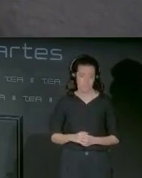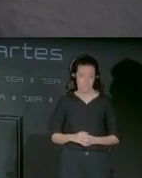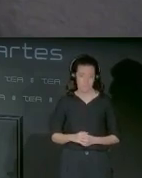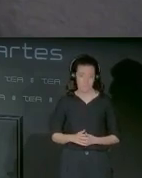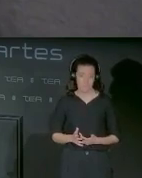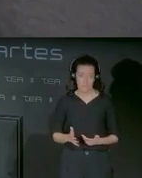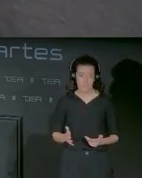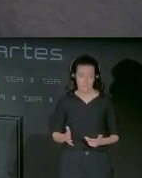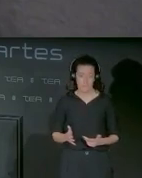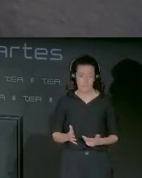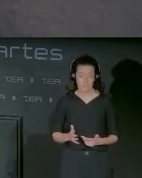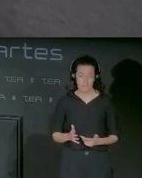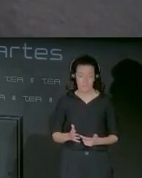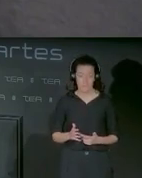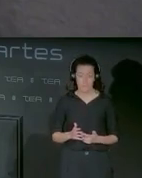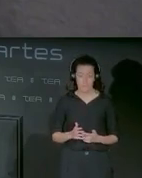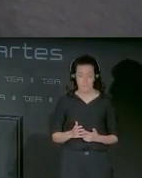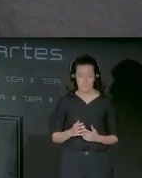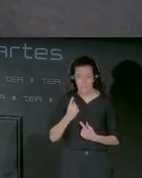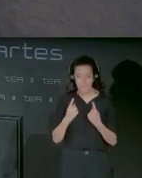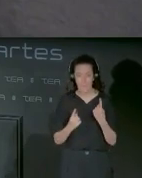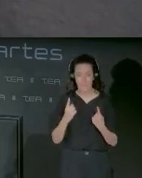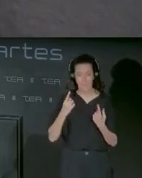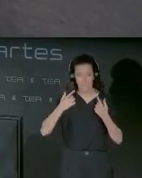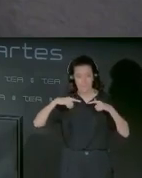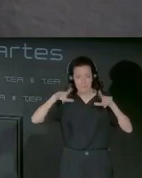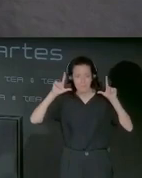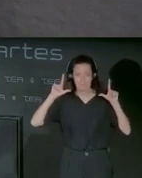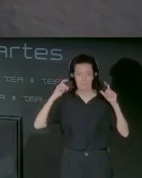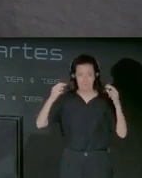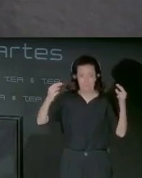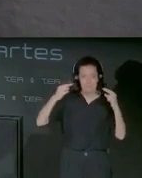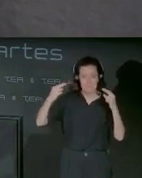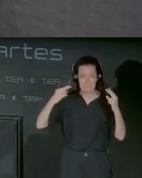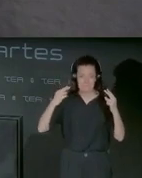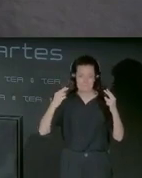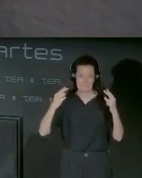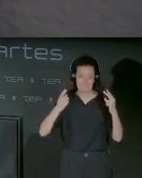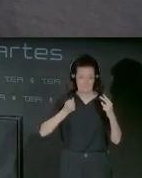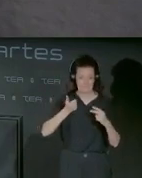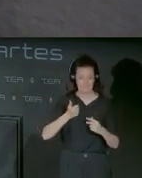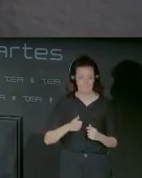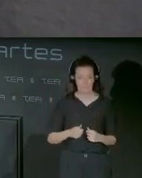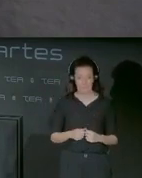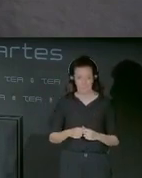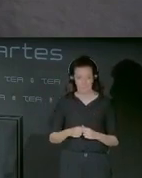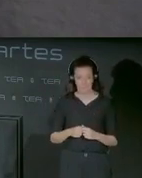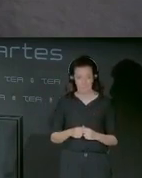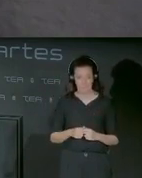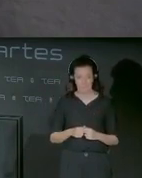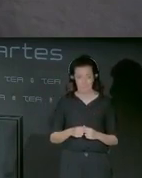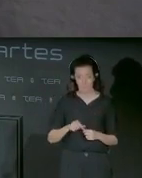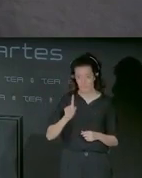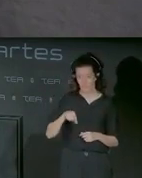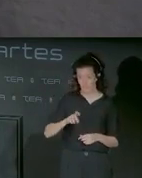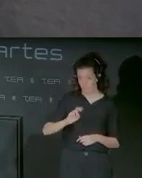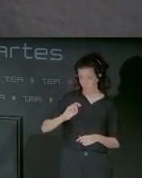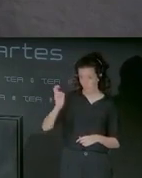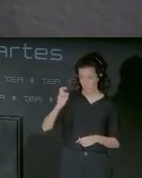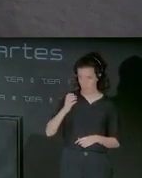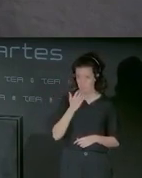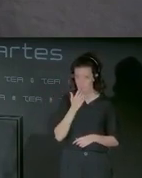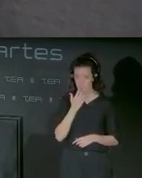So there, the other problems already mentioned, like hubs and education, there are also large problems in